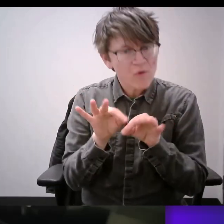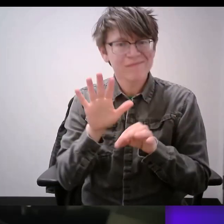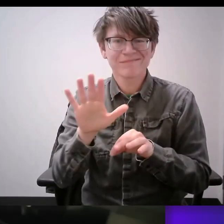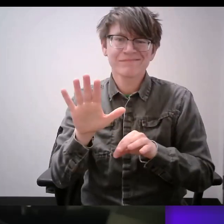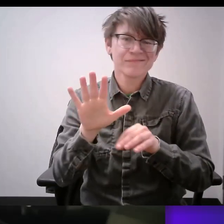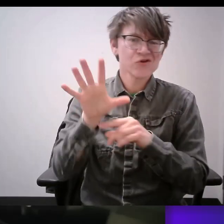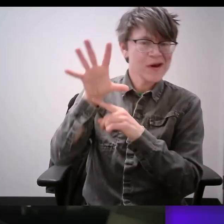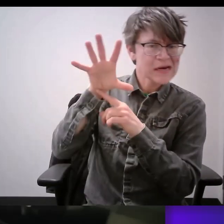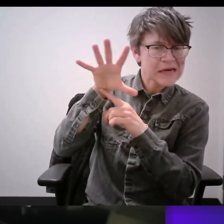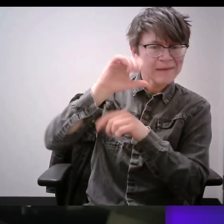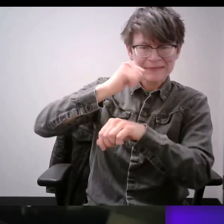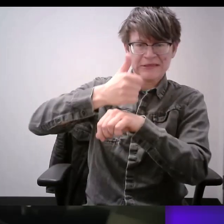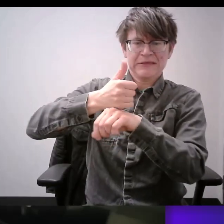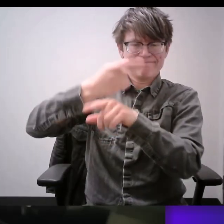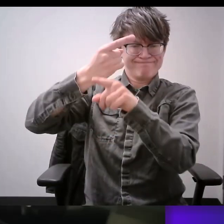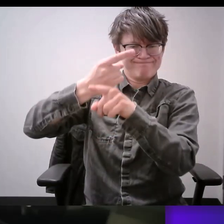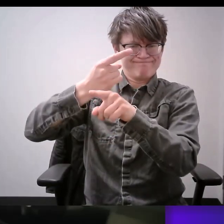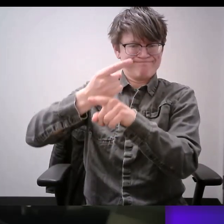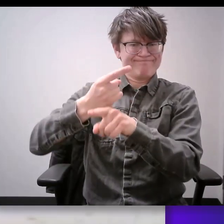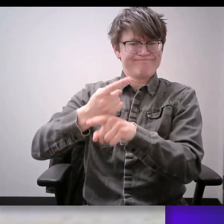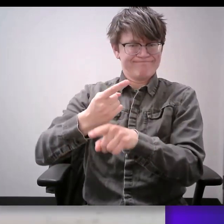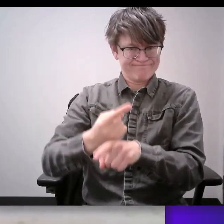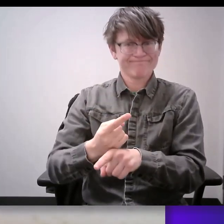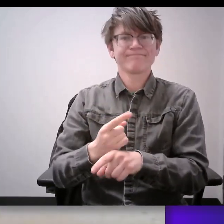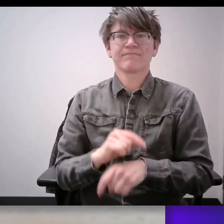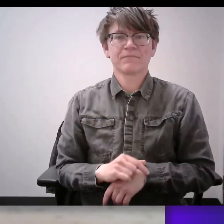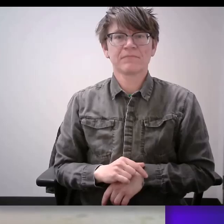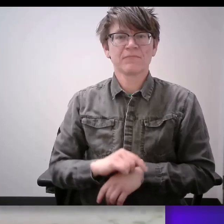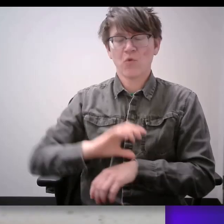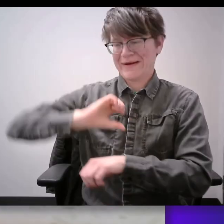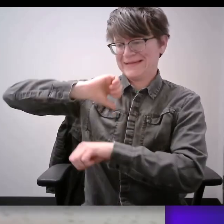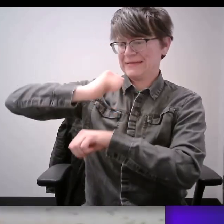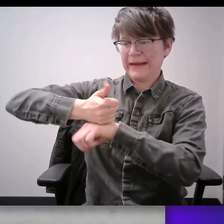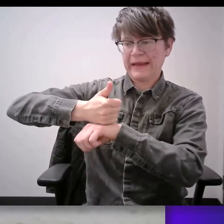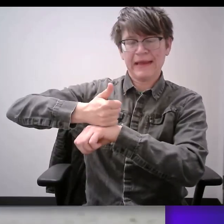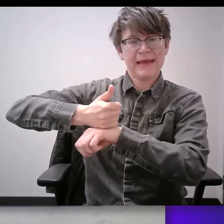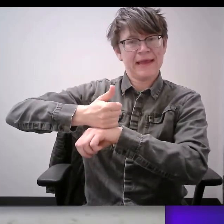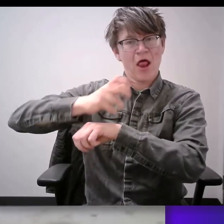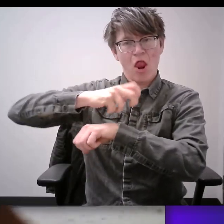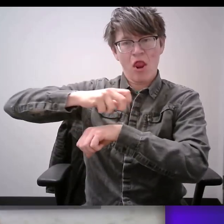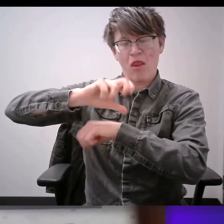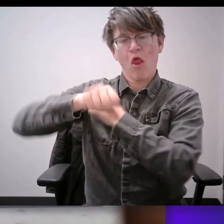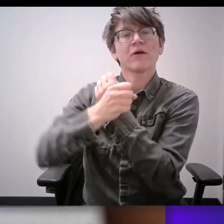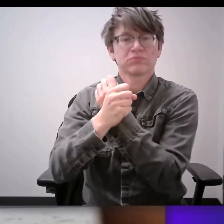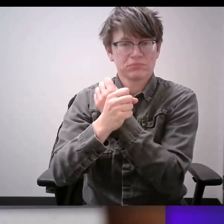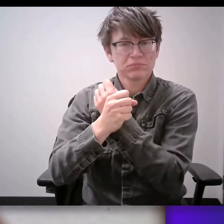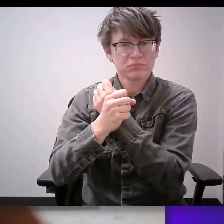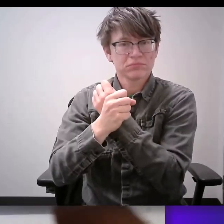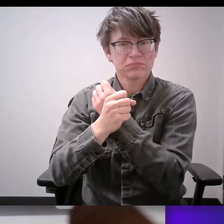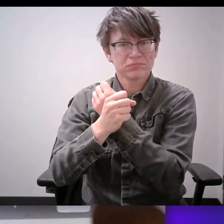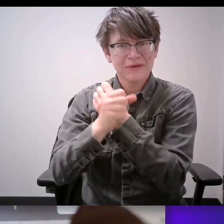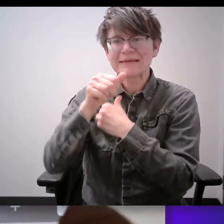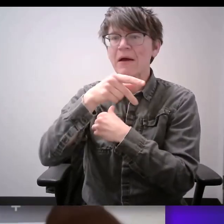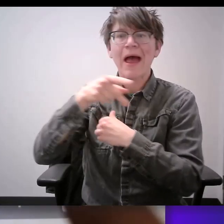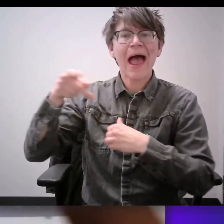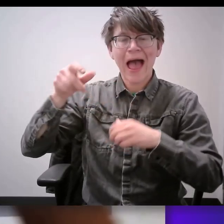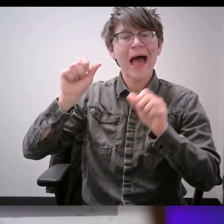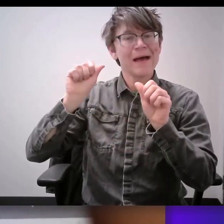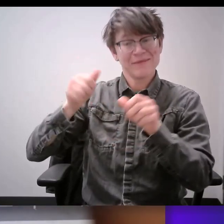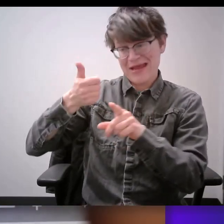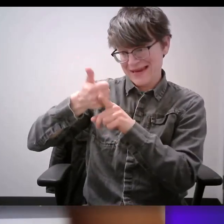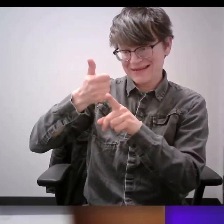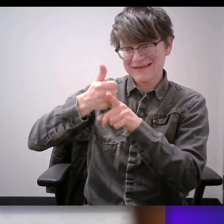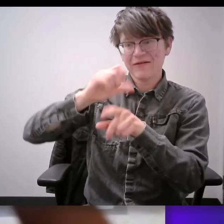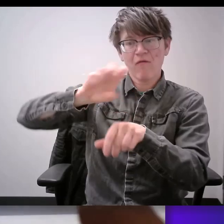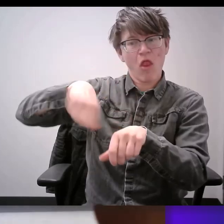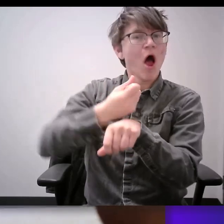balance, your focus, all of those things are locked. You're not touching them. Now in the app, you can do that. You can lock all of those things. You just have to